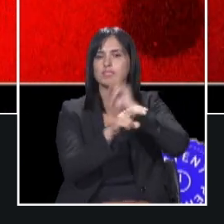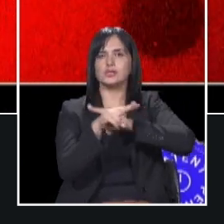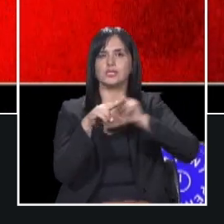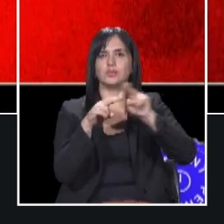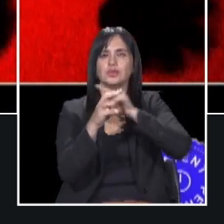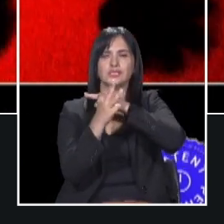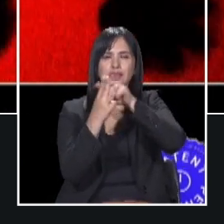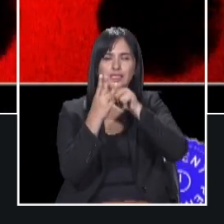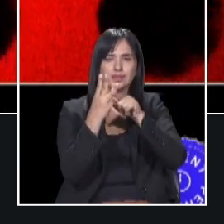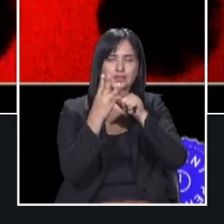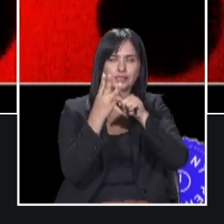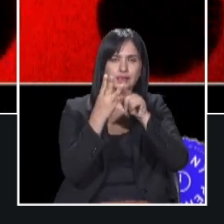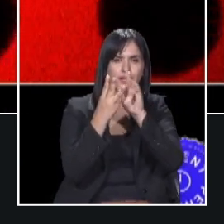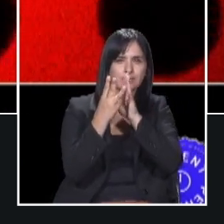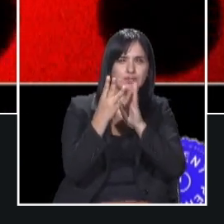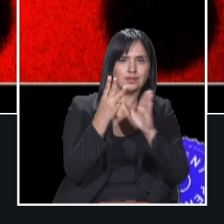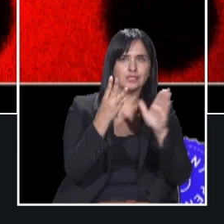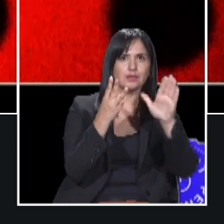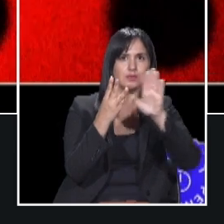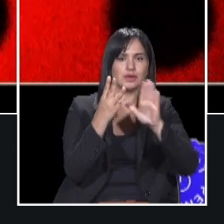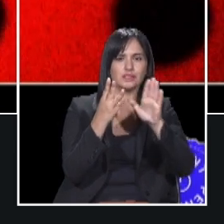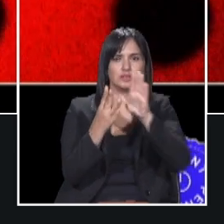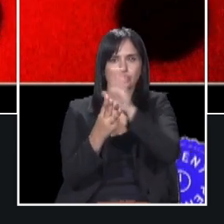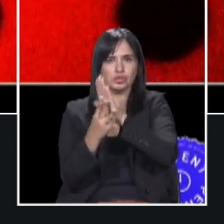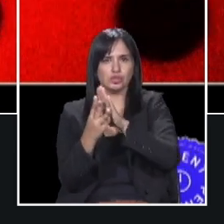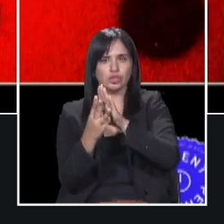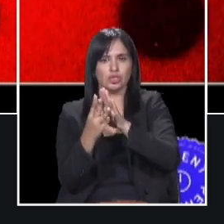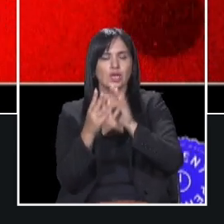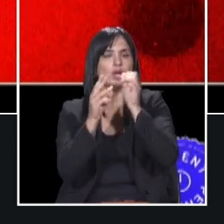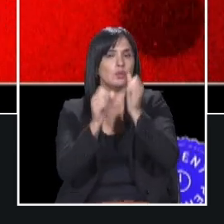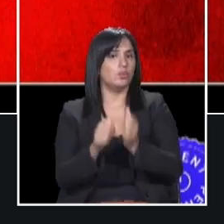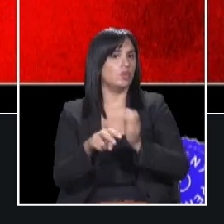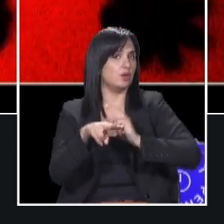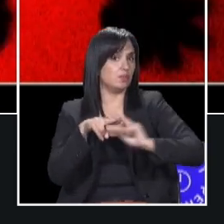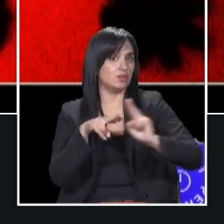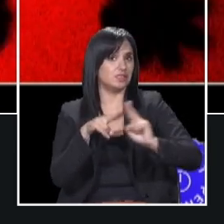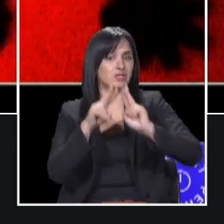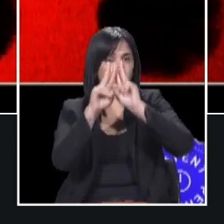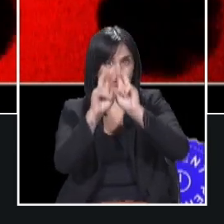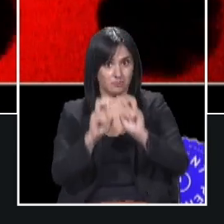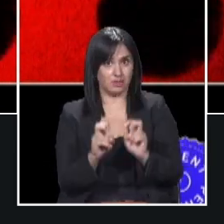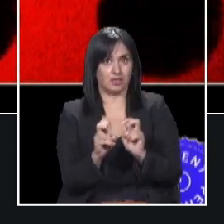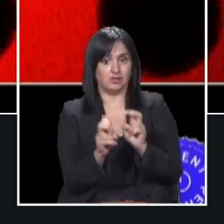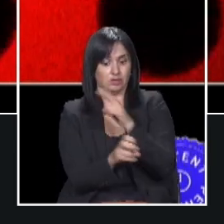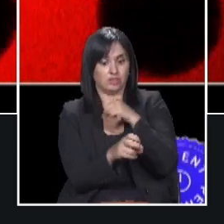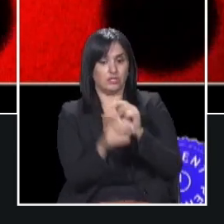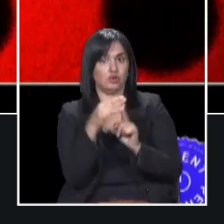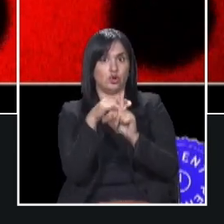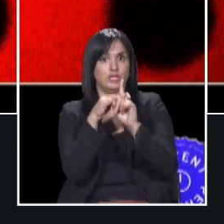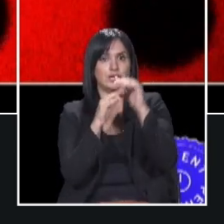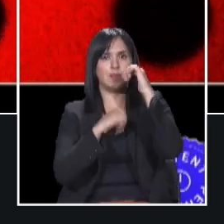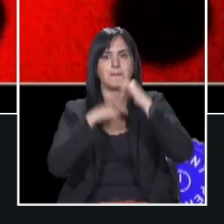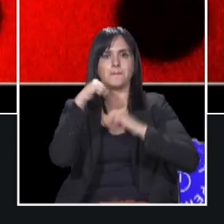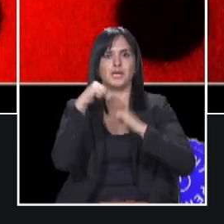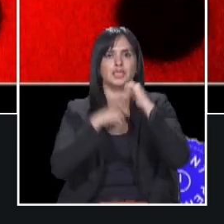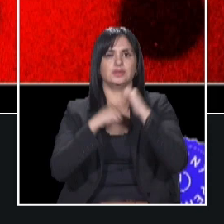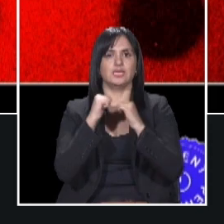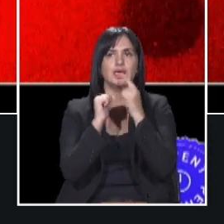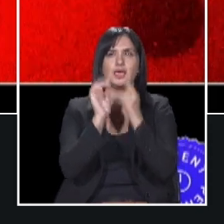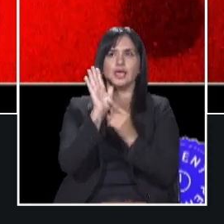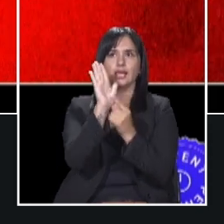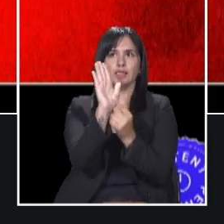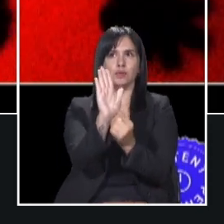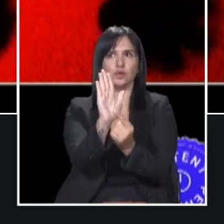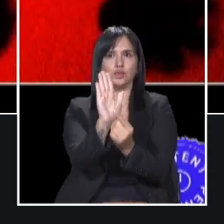design this three-dimensional unit? This is R&D coming from our company, by the way. And here we show, so